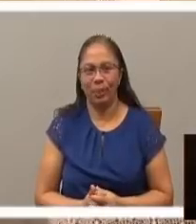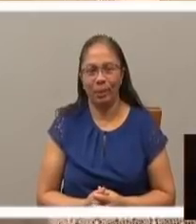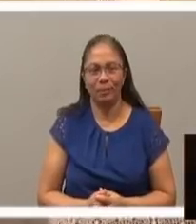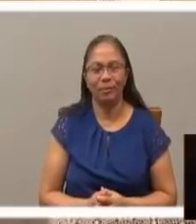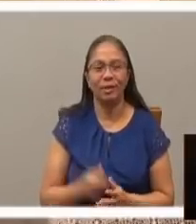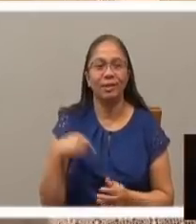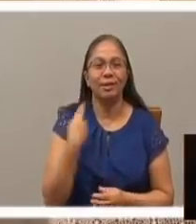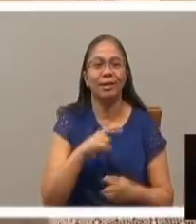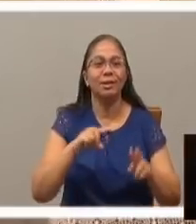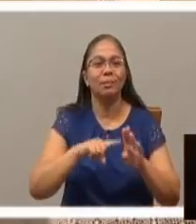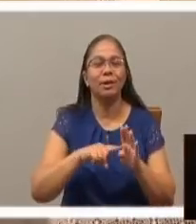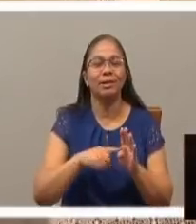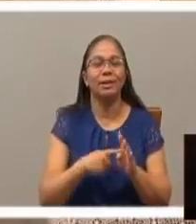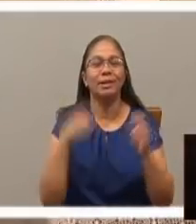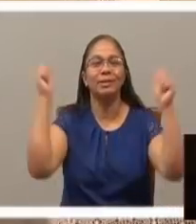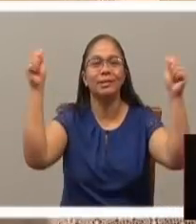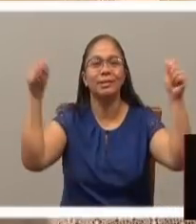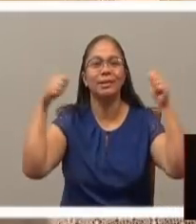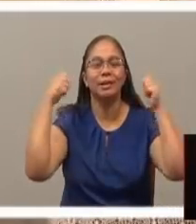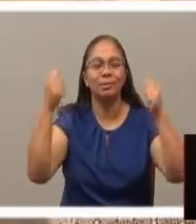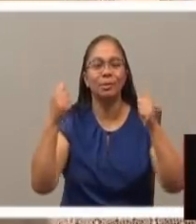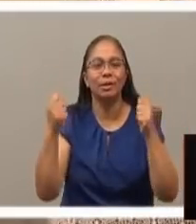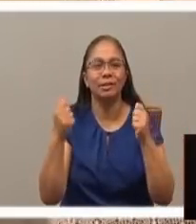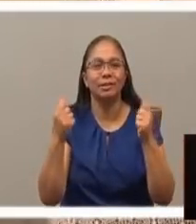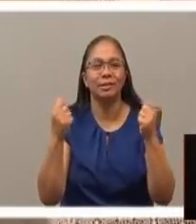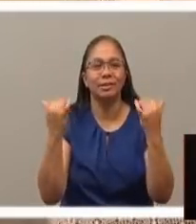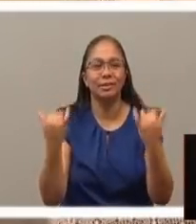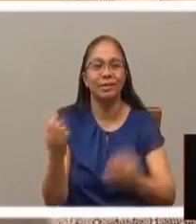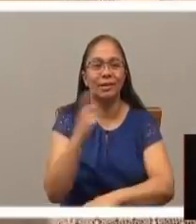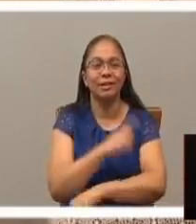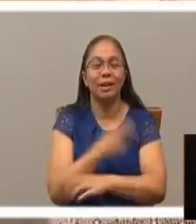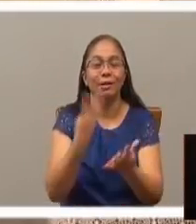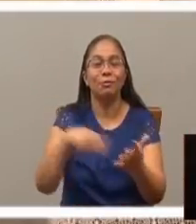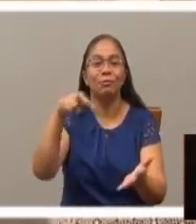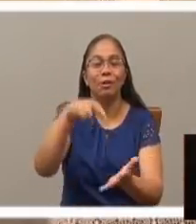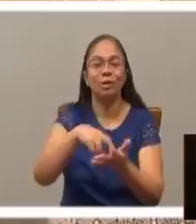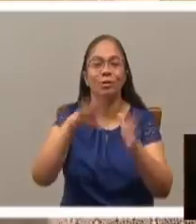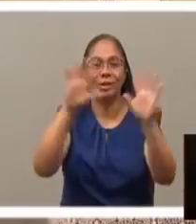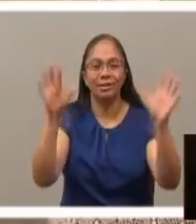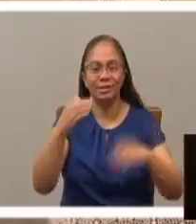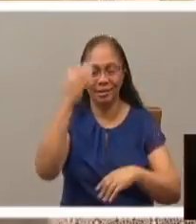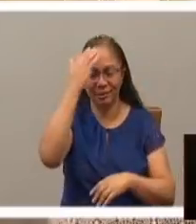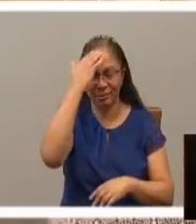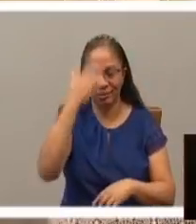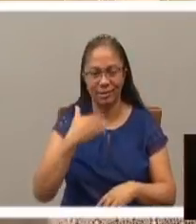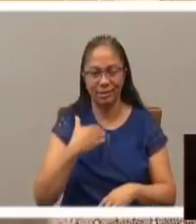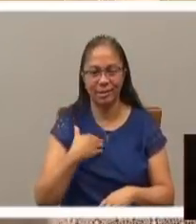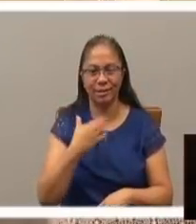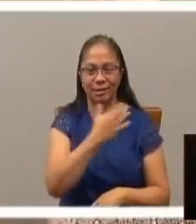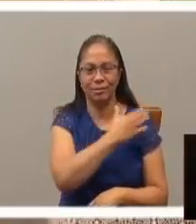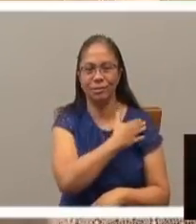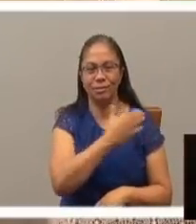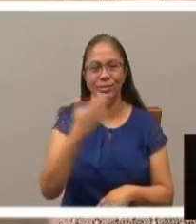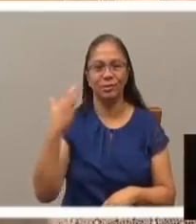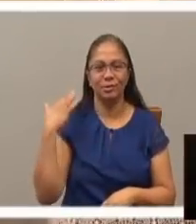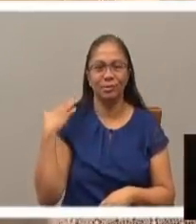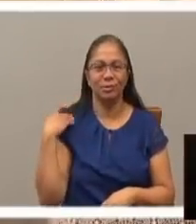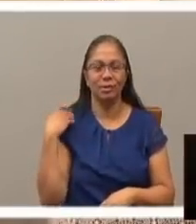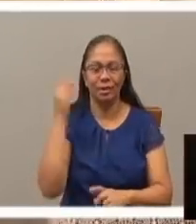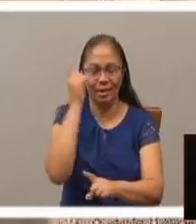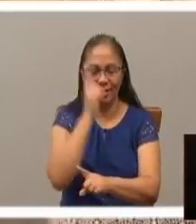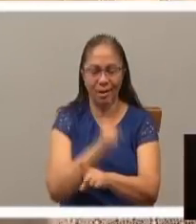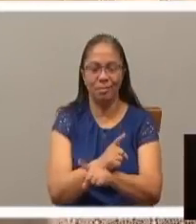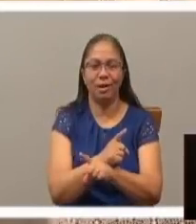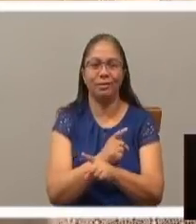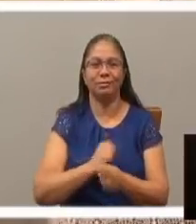And let us begin this celebration of the Eucharist on this Resurrection Sunday in the name of the Father, and of the Son, and of the Holy